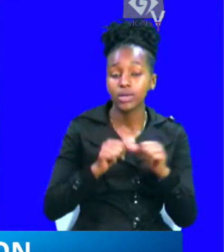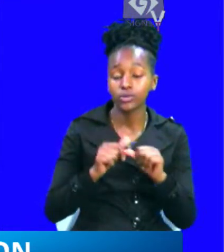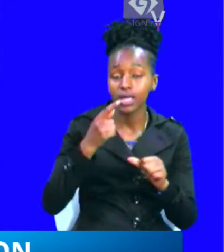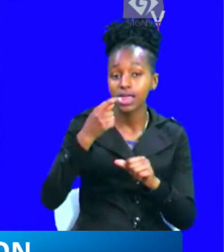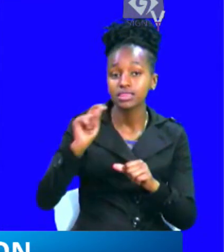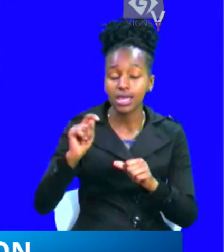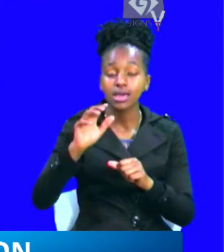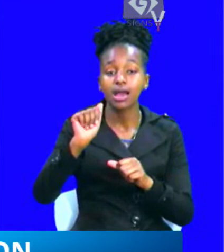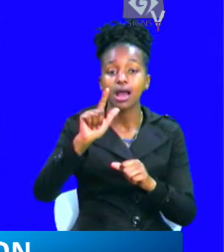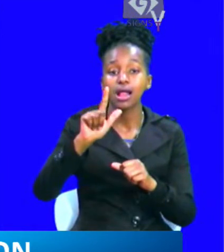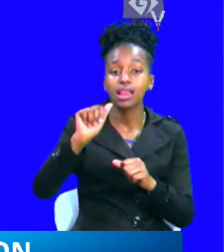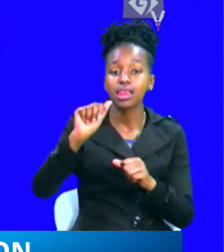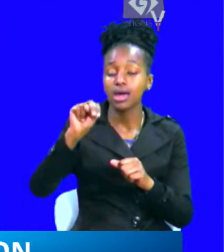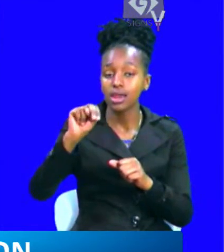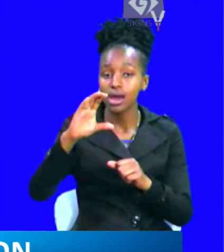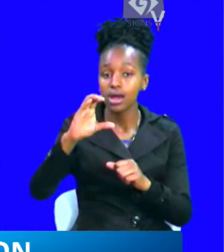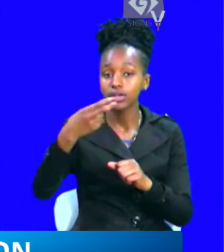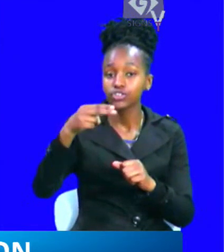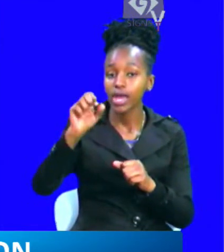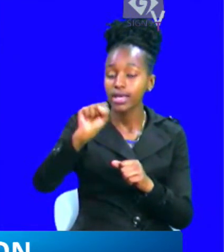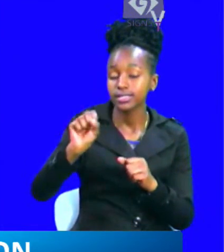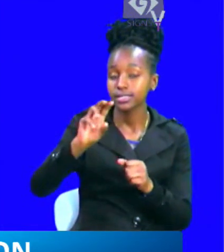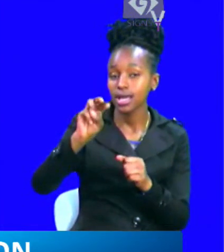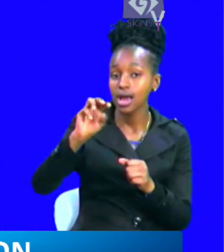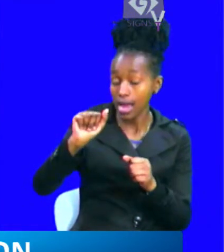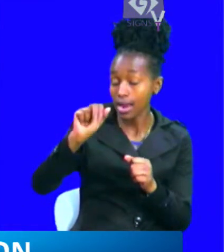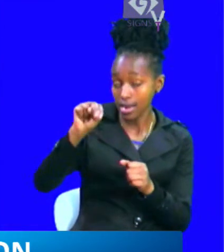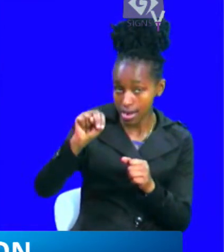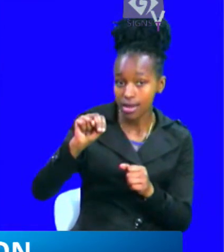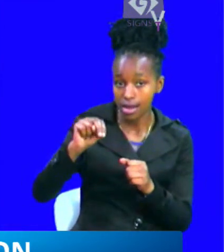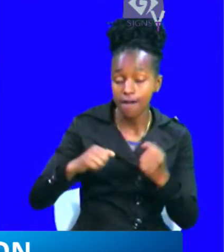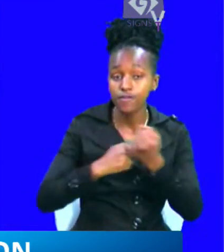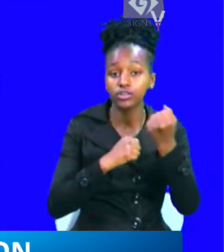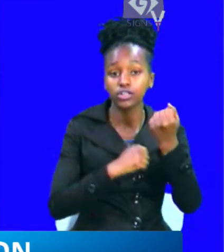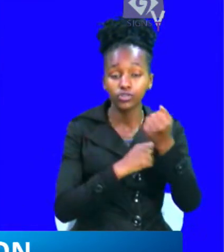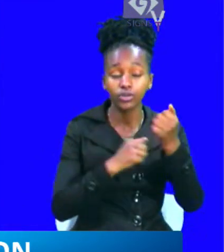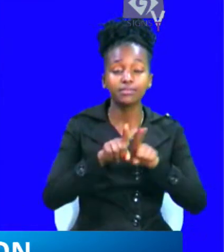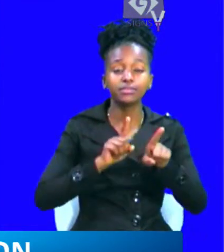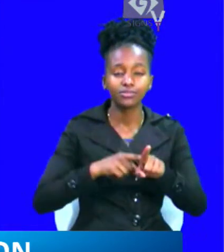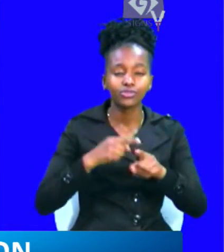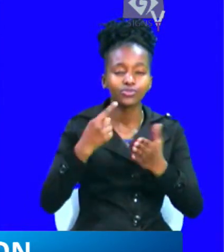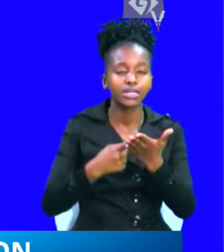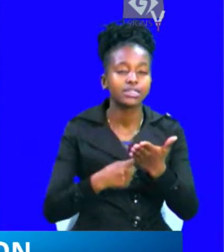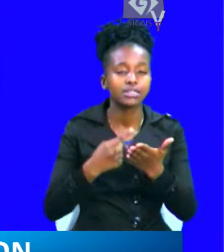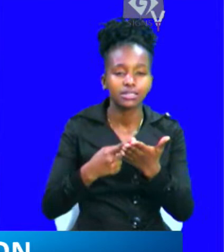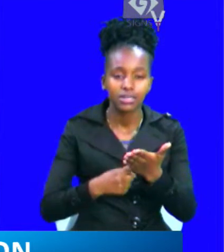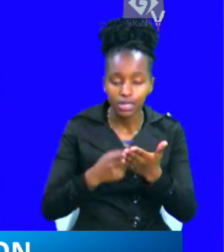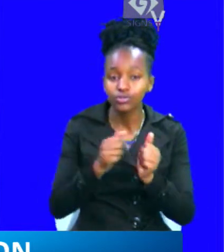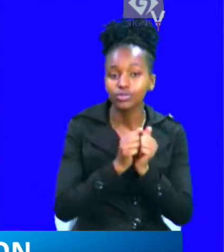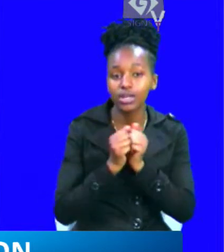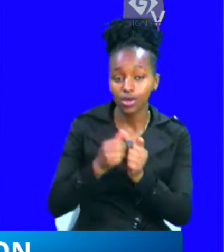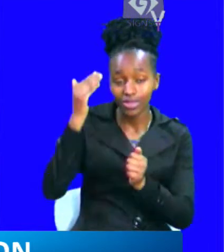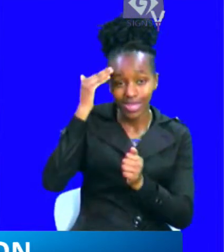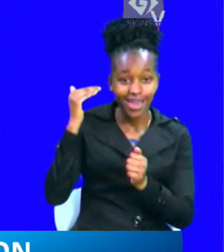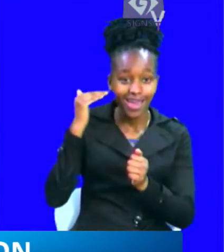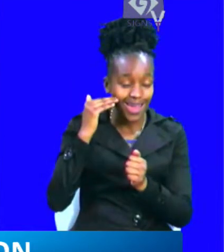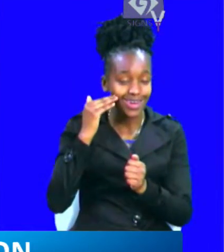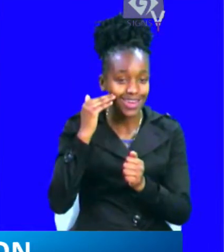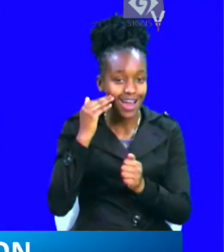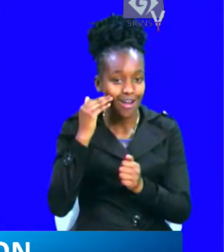Foundation, and we are talking with its, let me call her a representative or managing director,